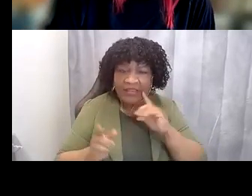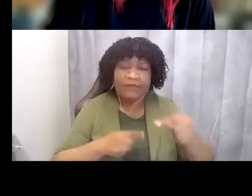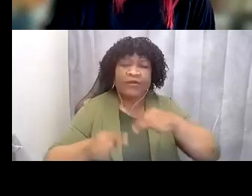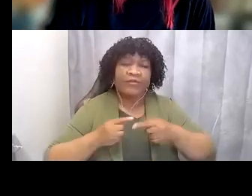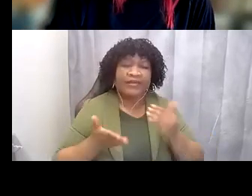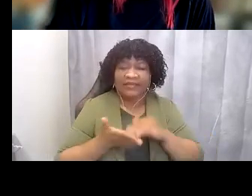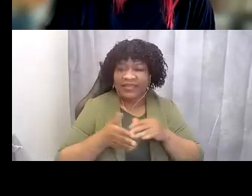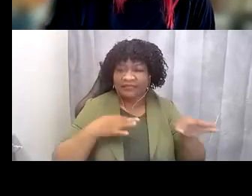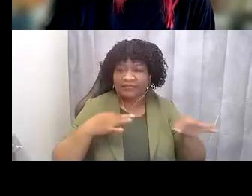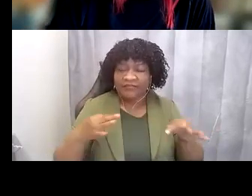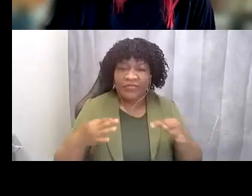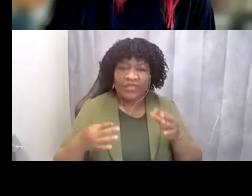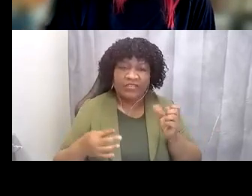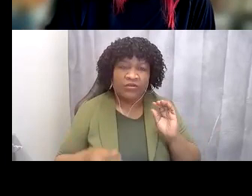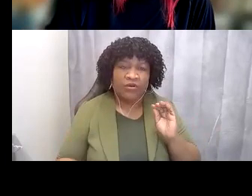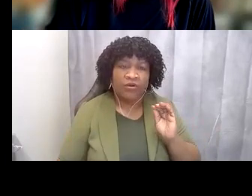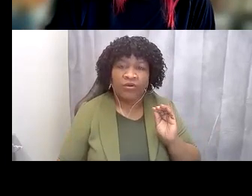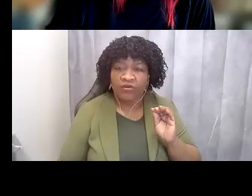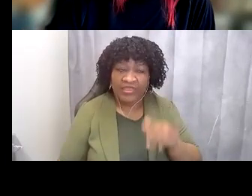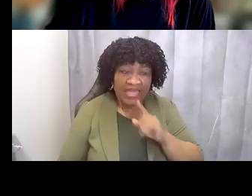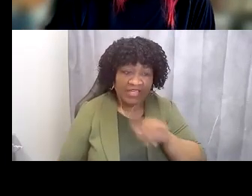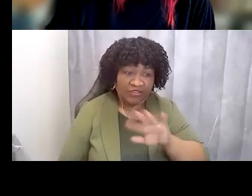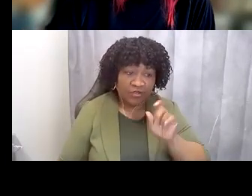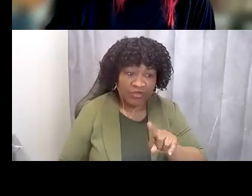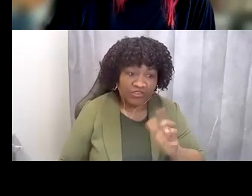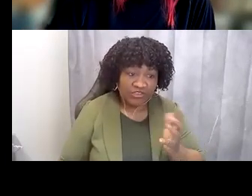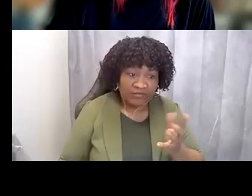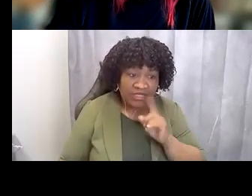up. Anna, did that answer your question?